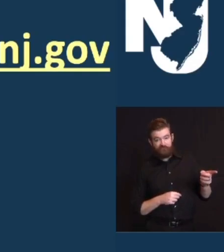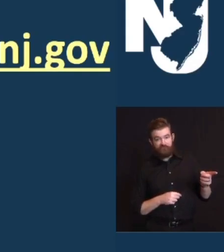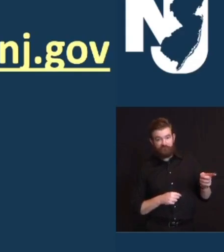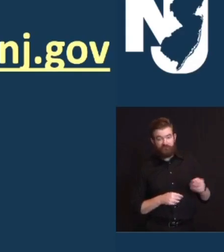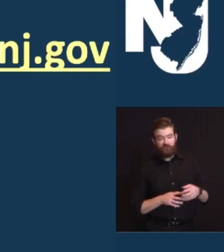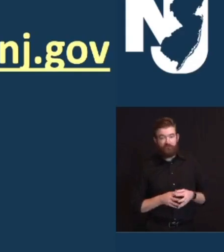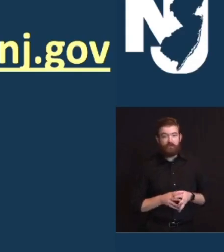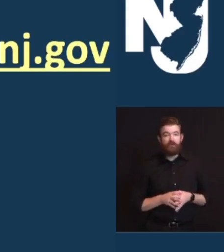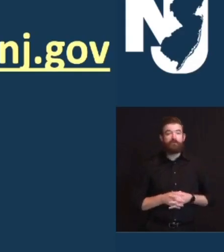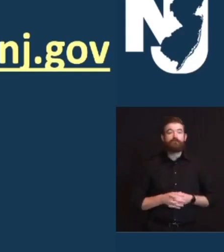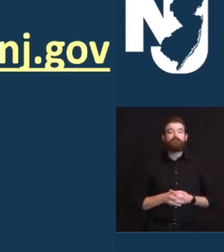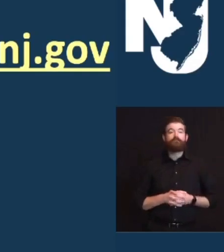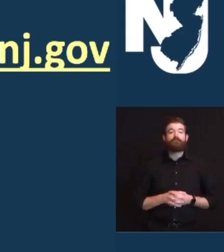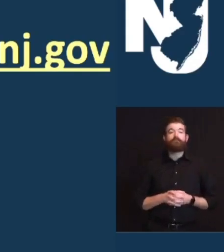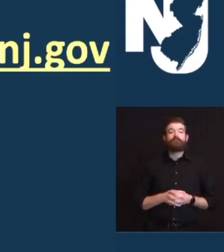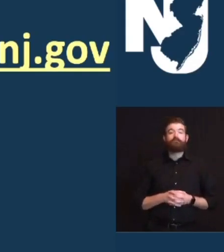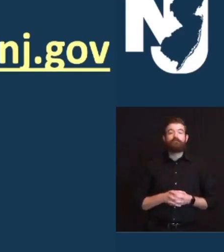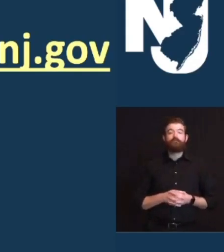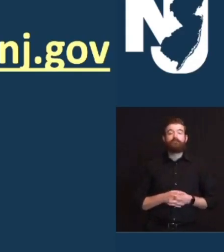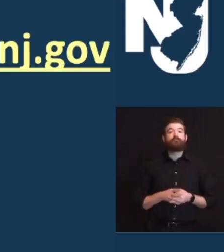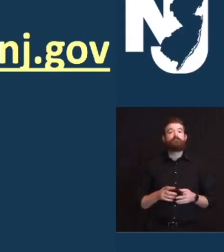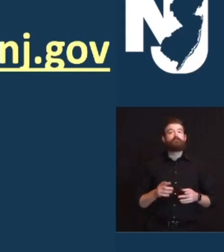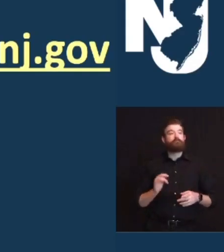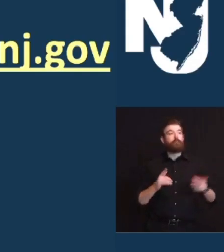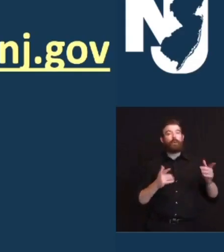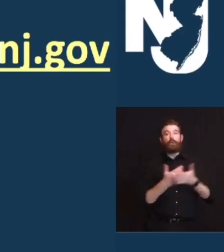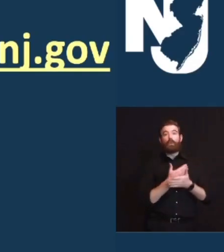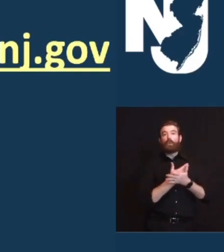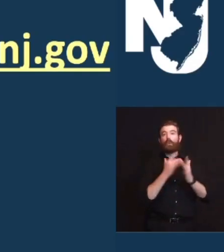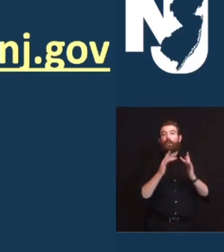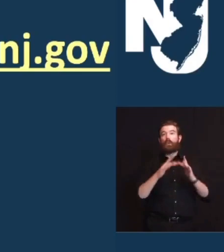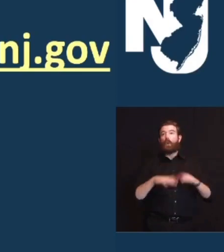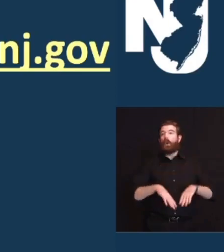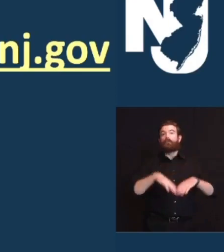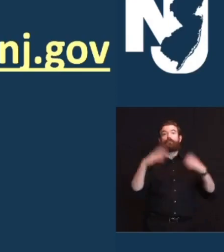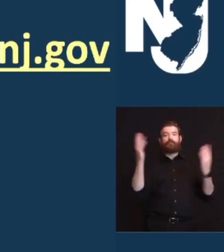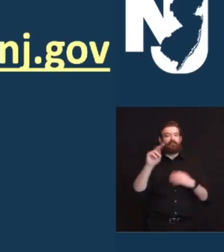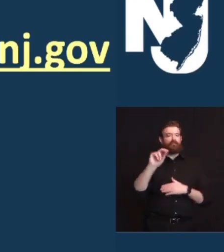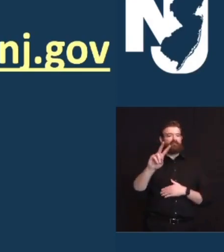January 31st, 2021.